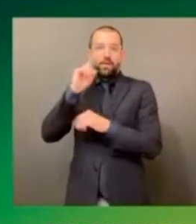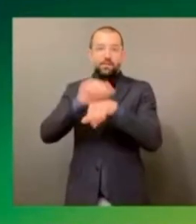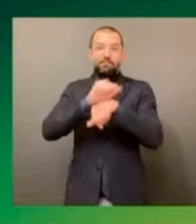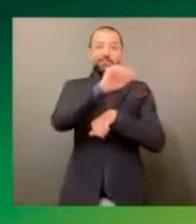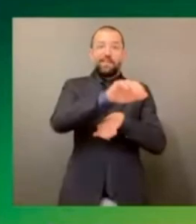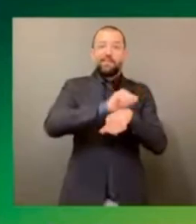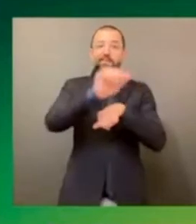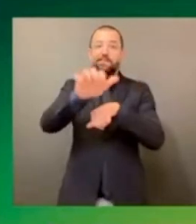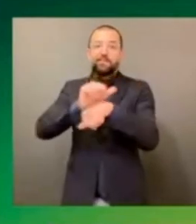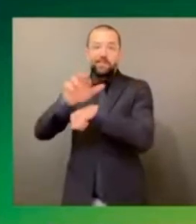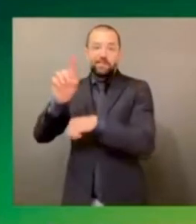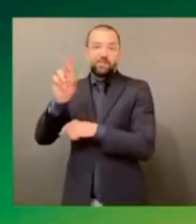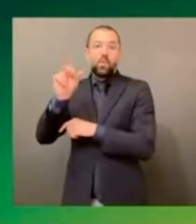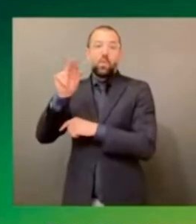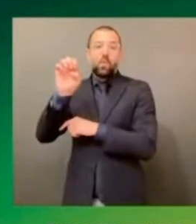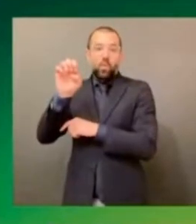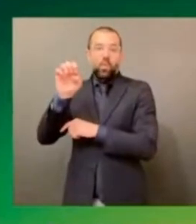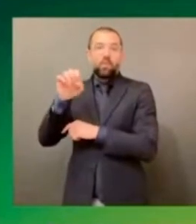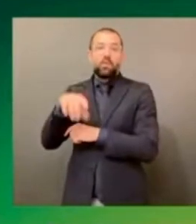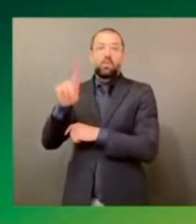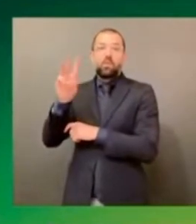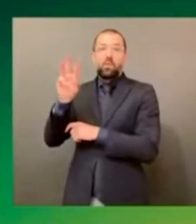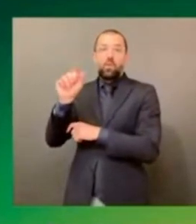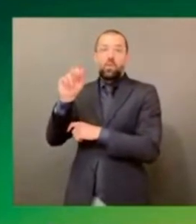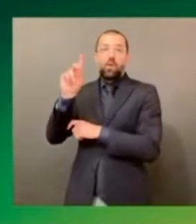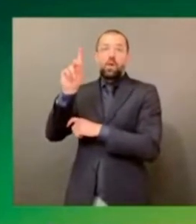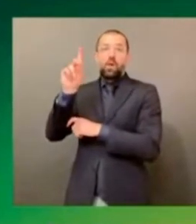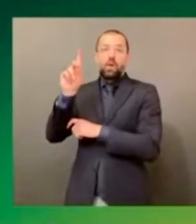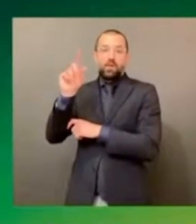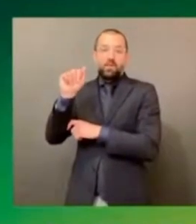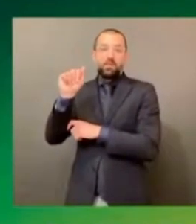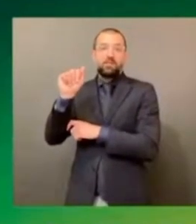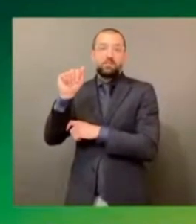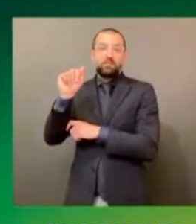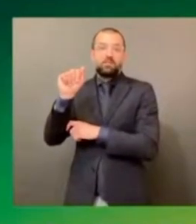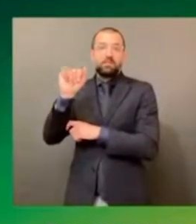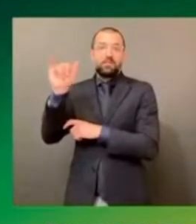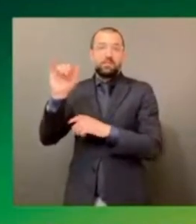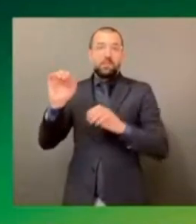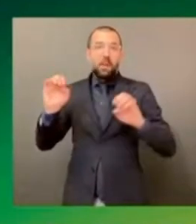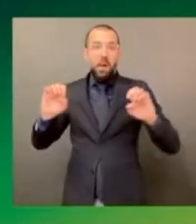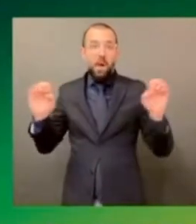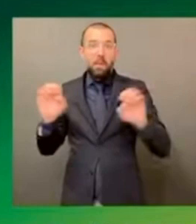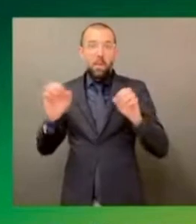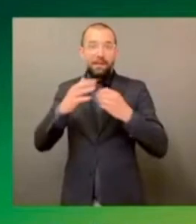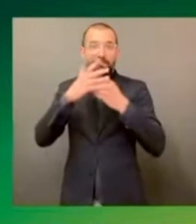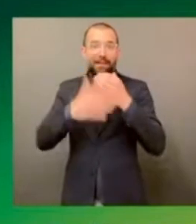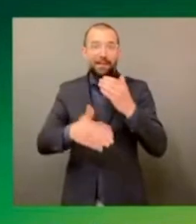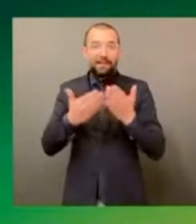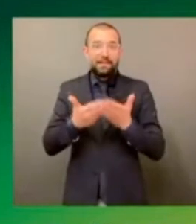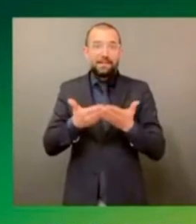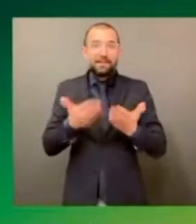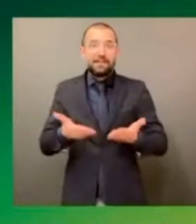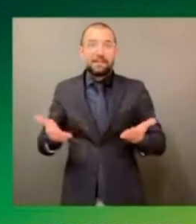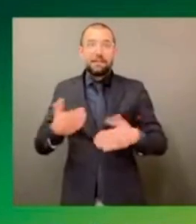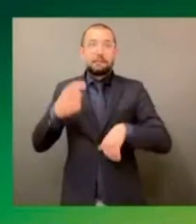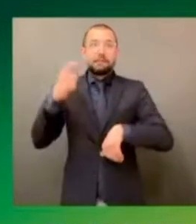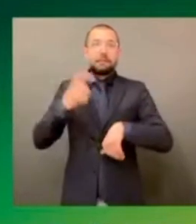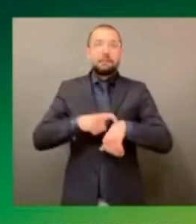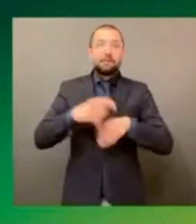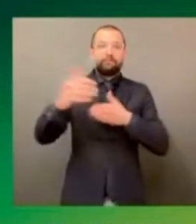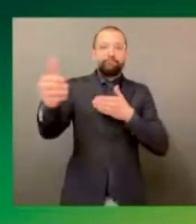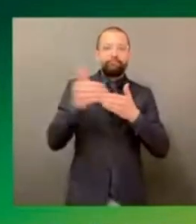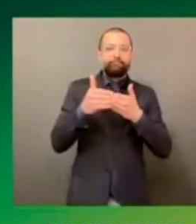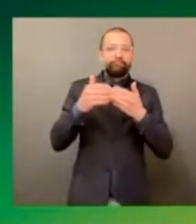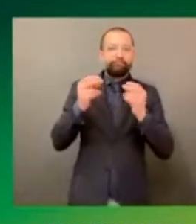this has reduced the delivery time for emergency blood supplies. In Ghana, this service has